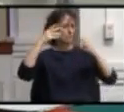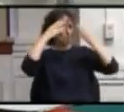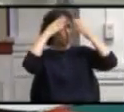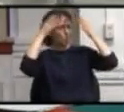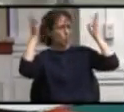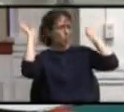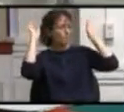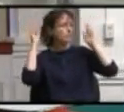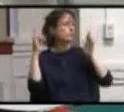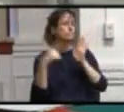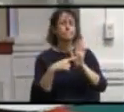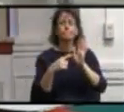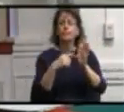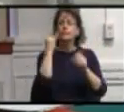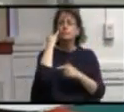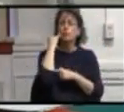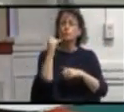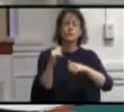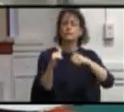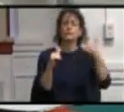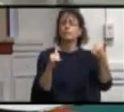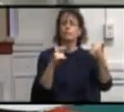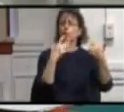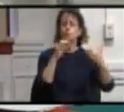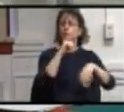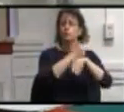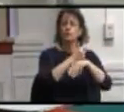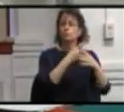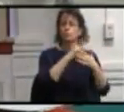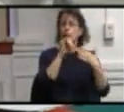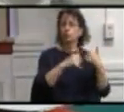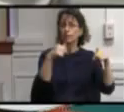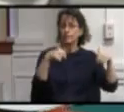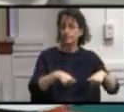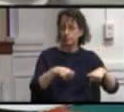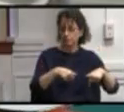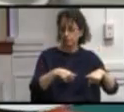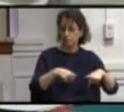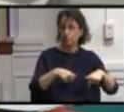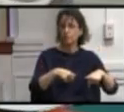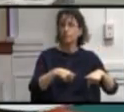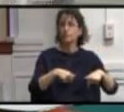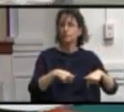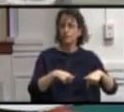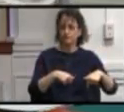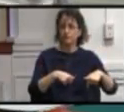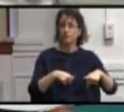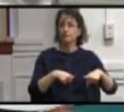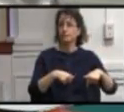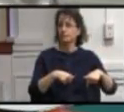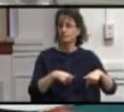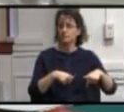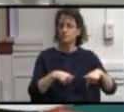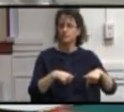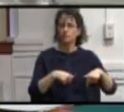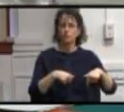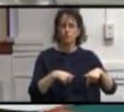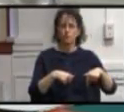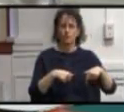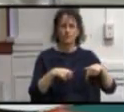proposes to do a project in our town. What they said on, and I went to a separate meeting before the public